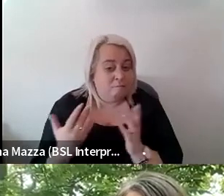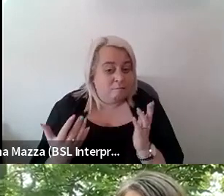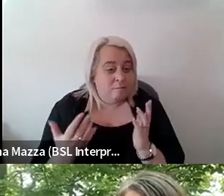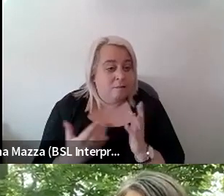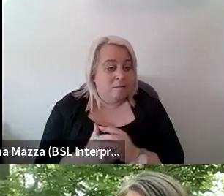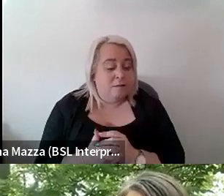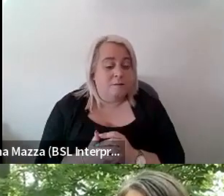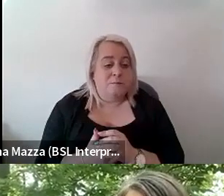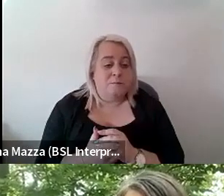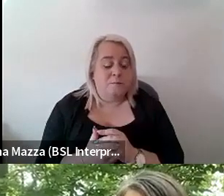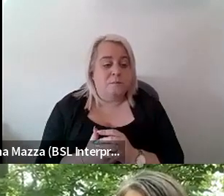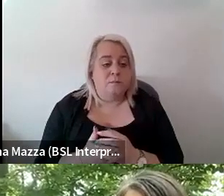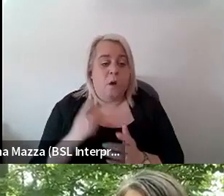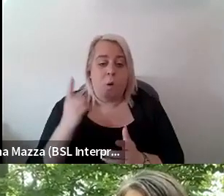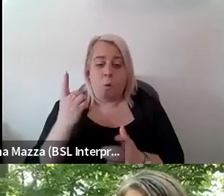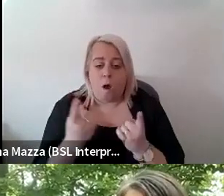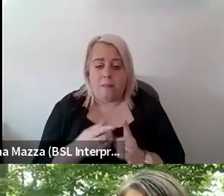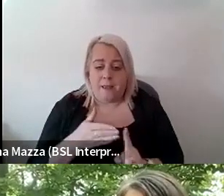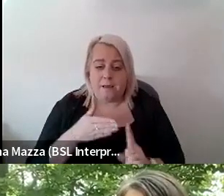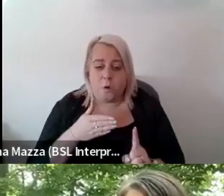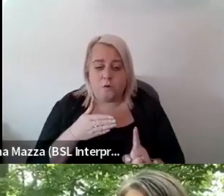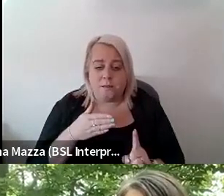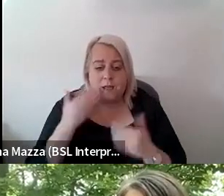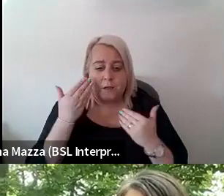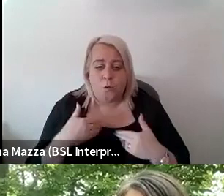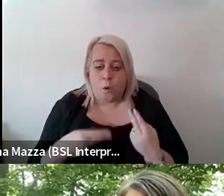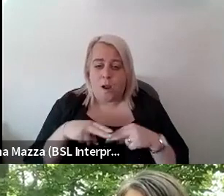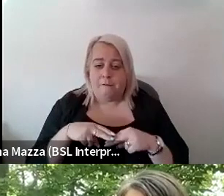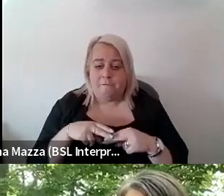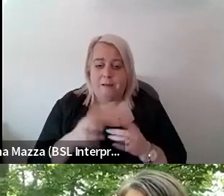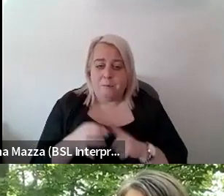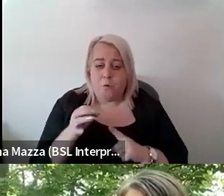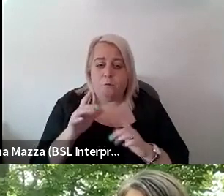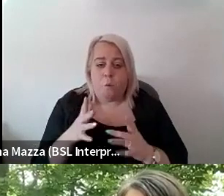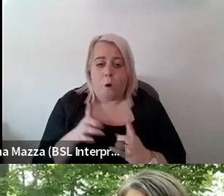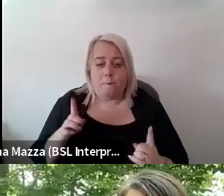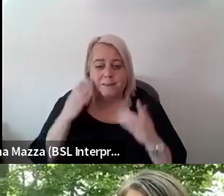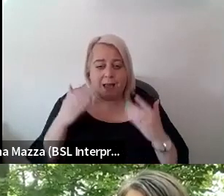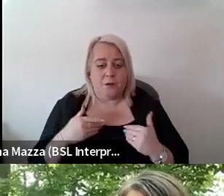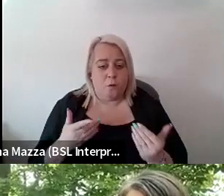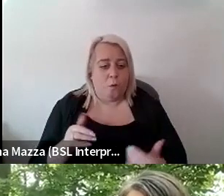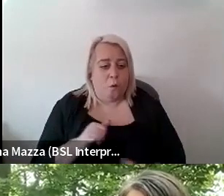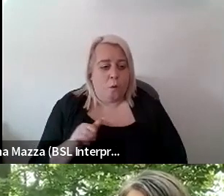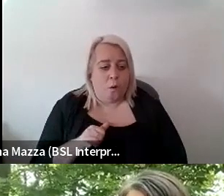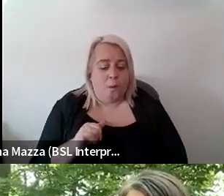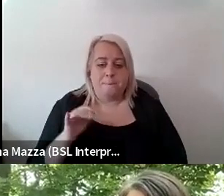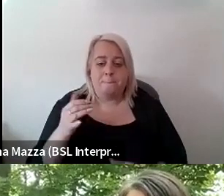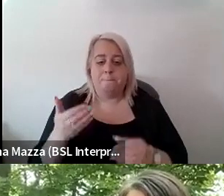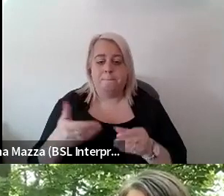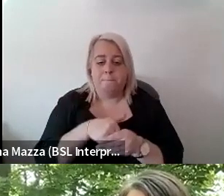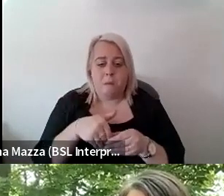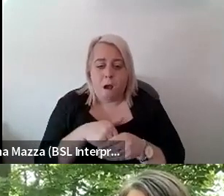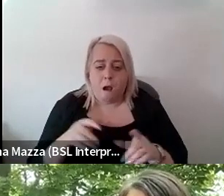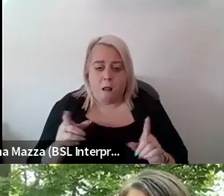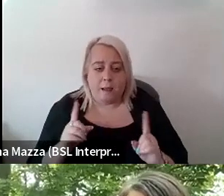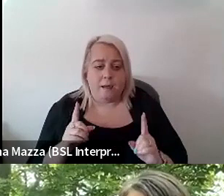I've noticed, and I don't know if it's actually the opposite of improvement, is I guess it's partly due to the sort